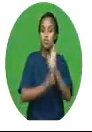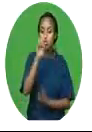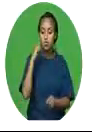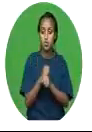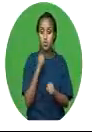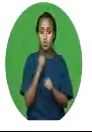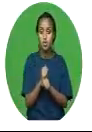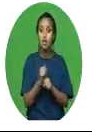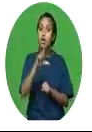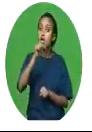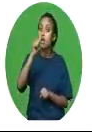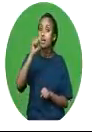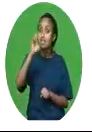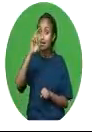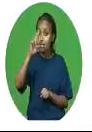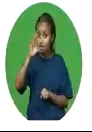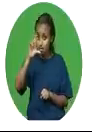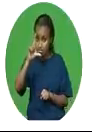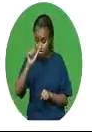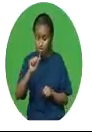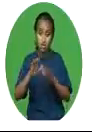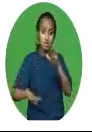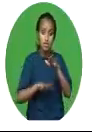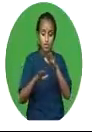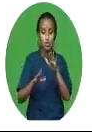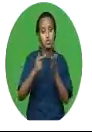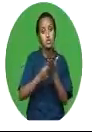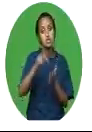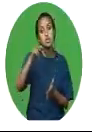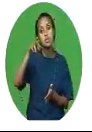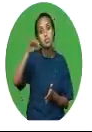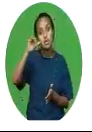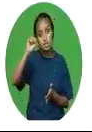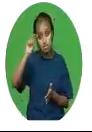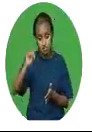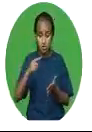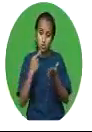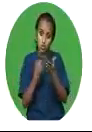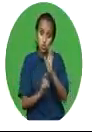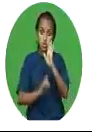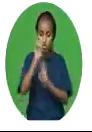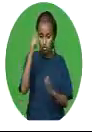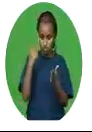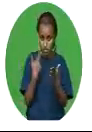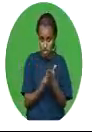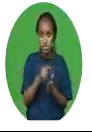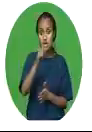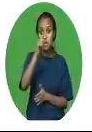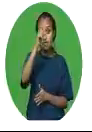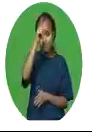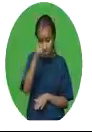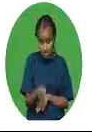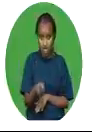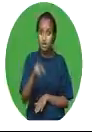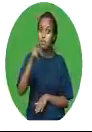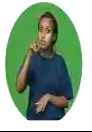the lateral surface of the prism. To develop the lateral surface of vertical prism, we should